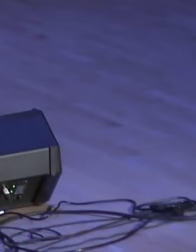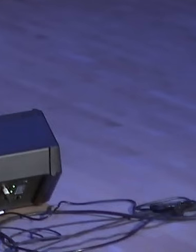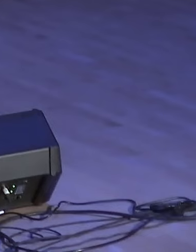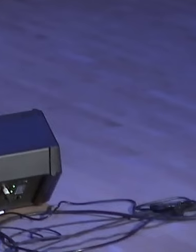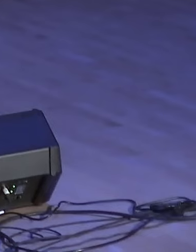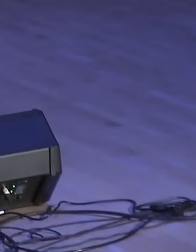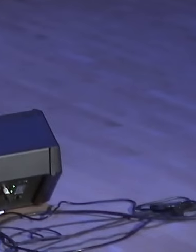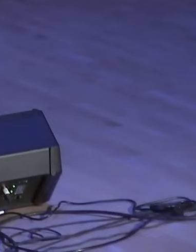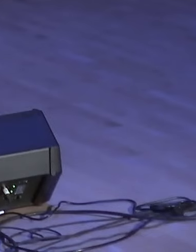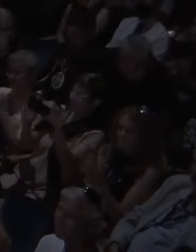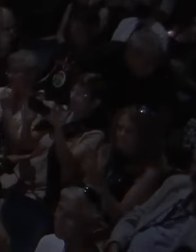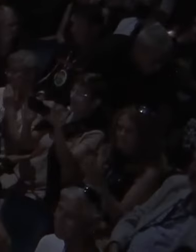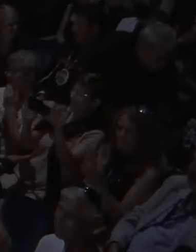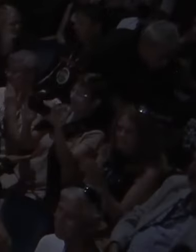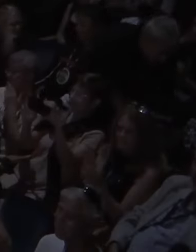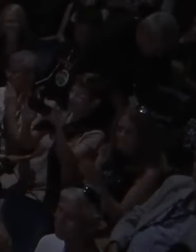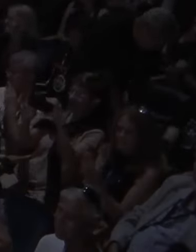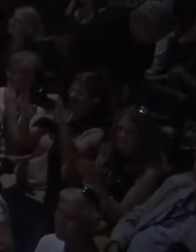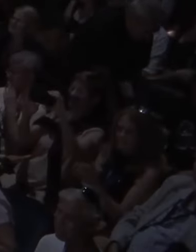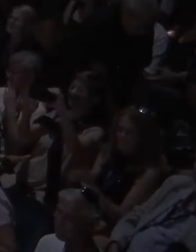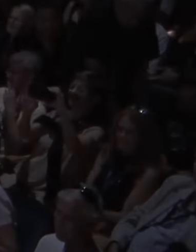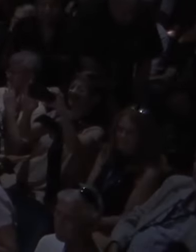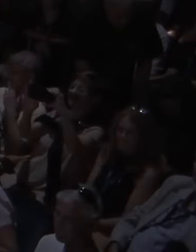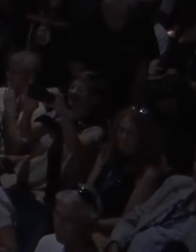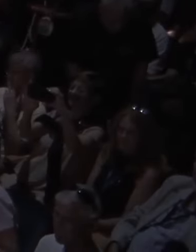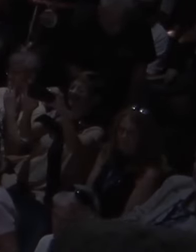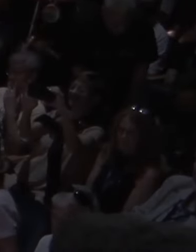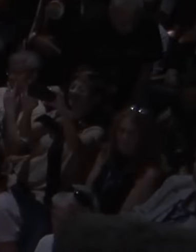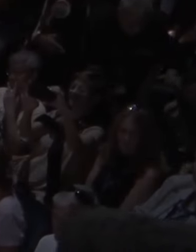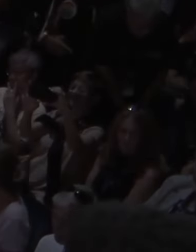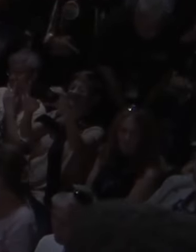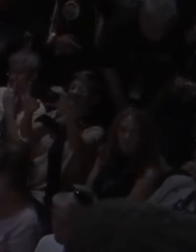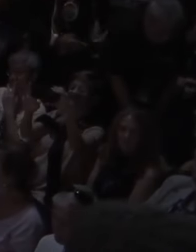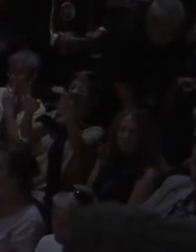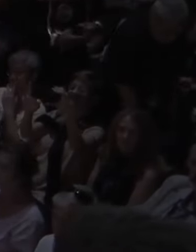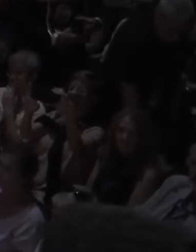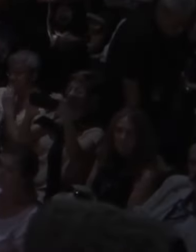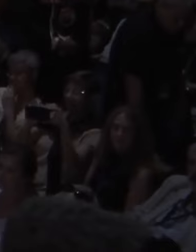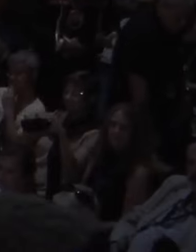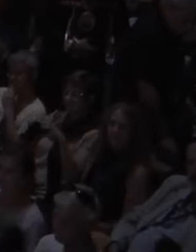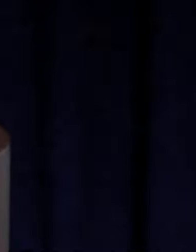Nadia Larcher and Sara Curruchich, thank you.